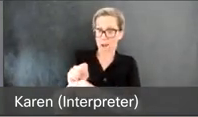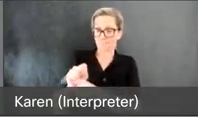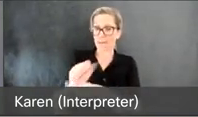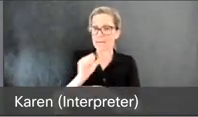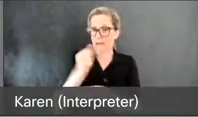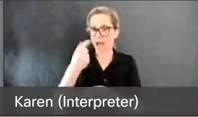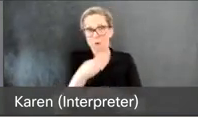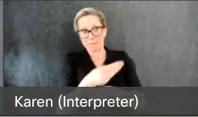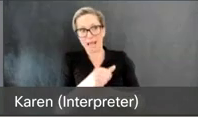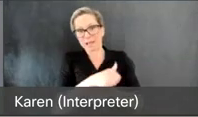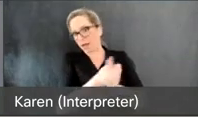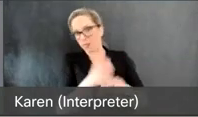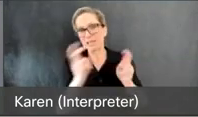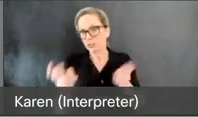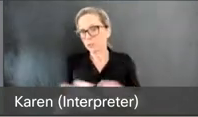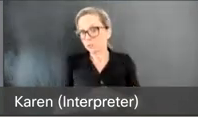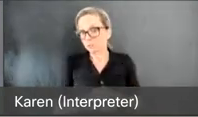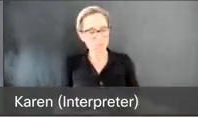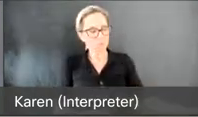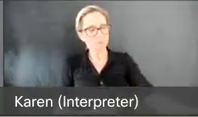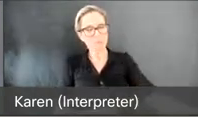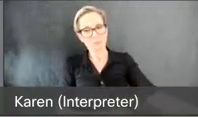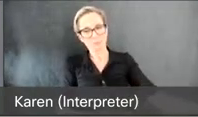for other issues.